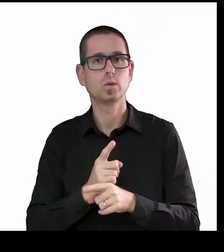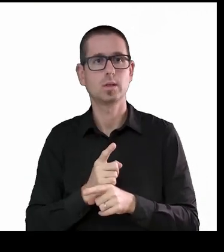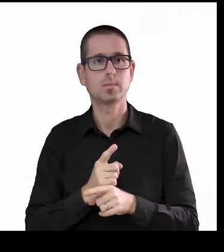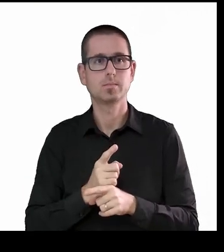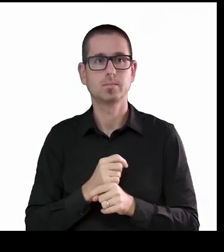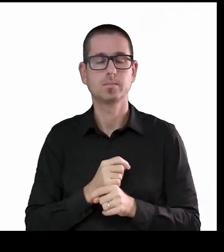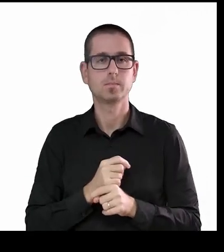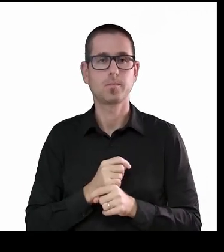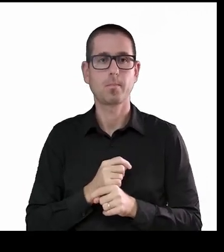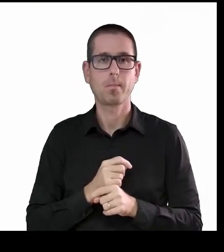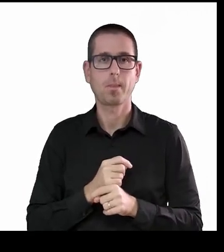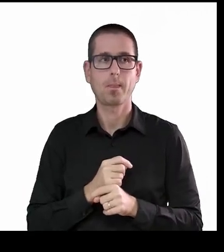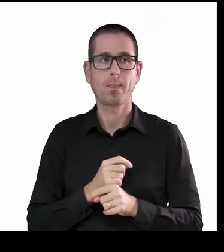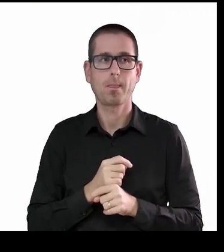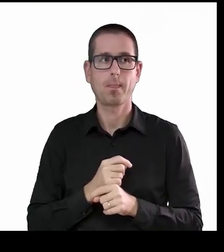my